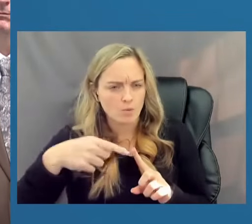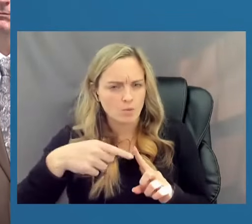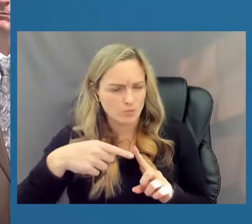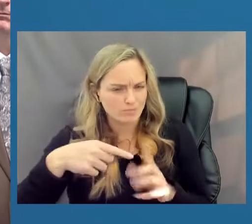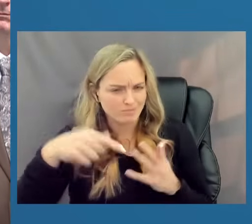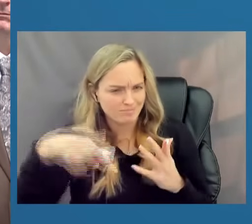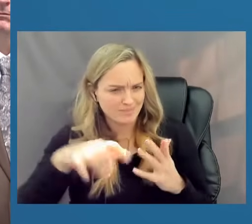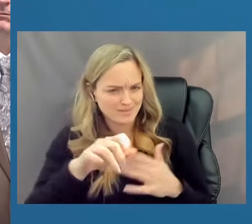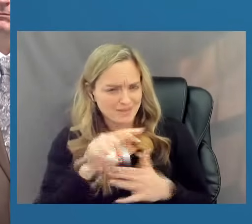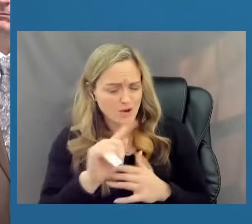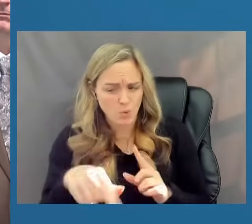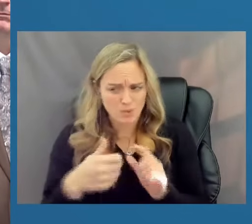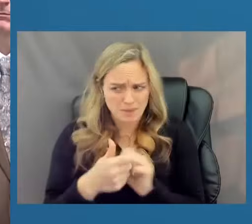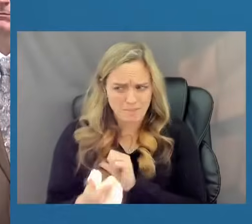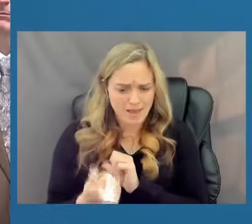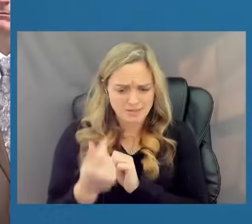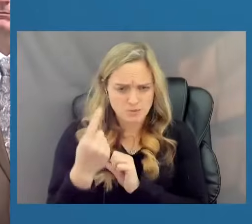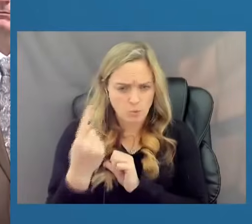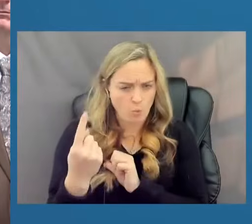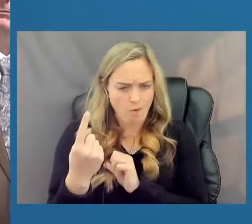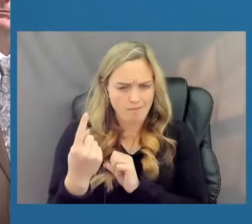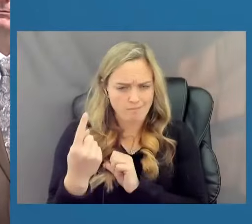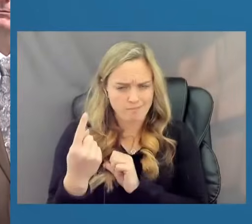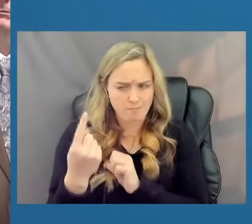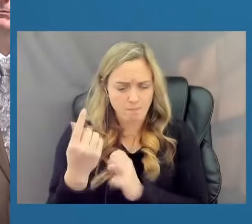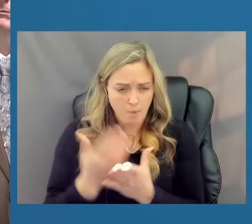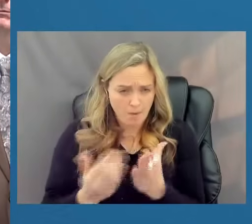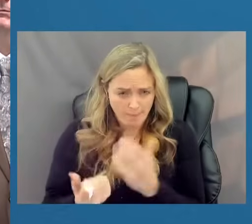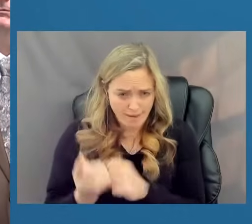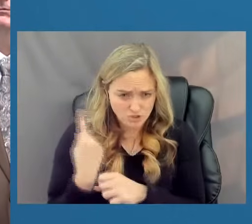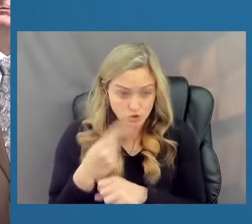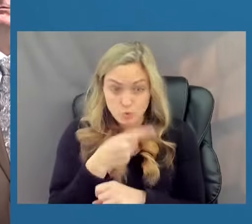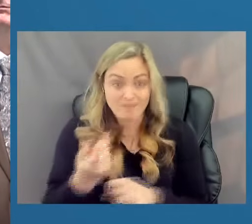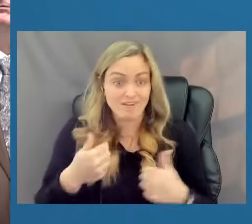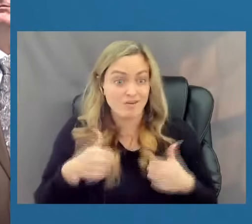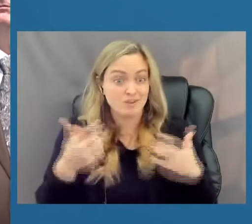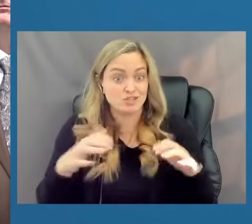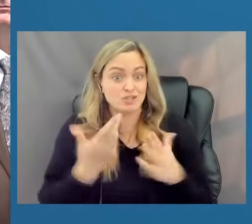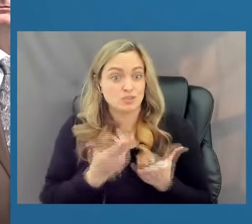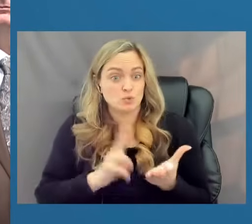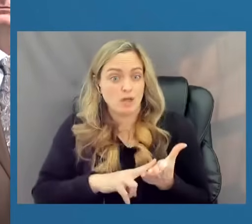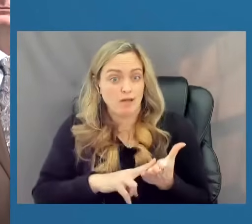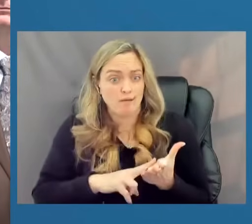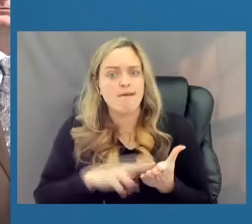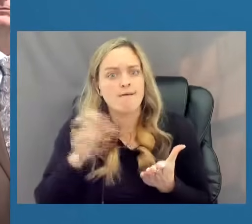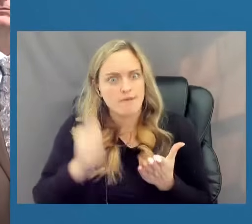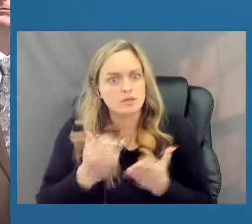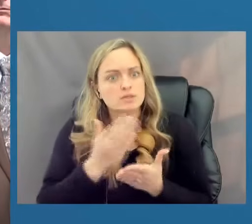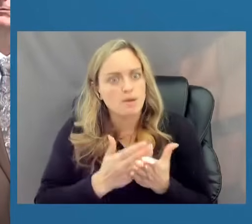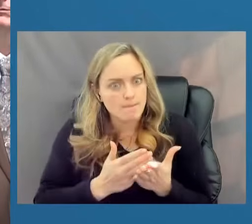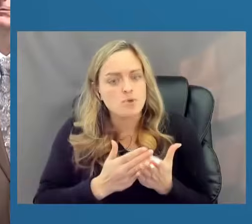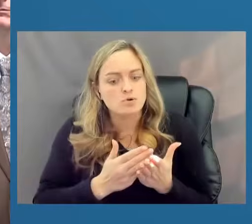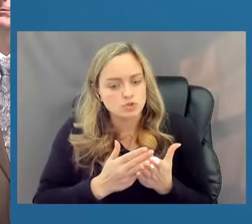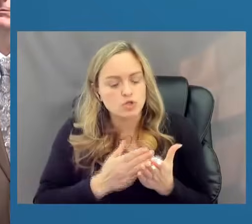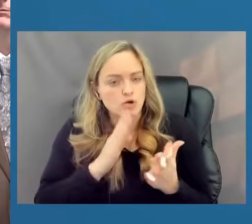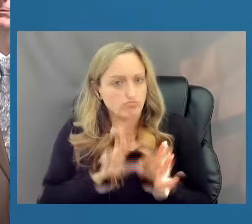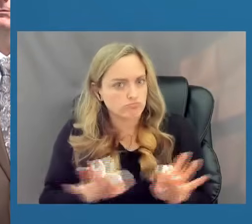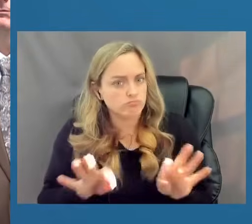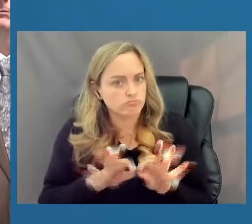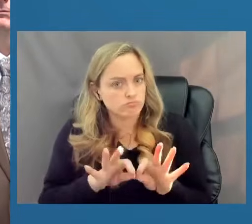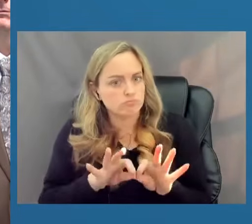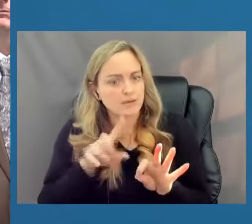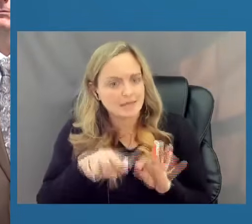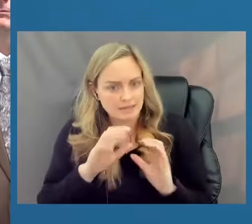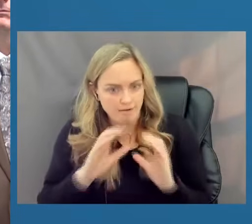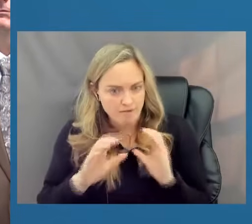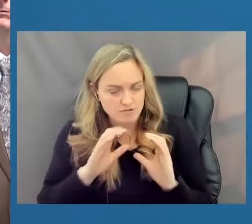legislature last year, so it's never gotten to my desk, number one. But yes, there are elements that are certainly important, and I want to have the conversations